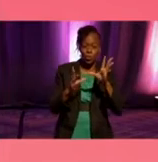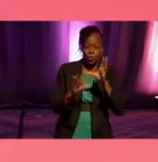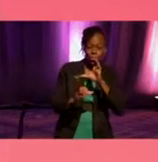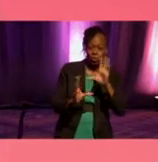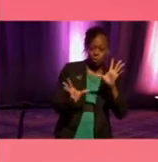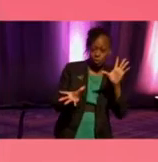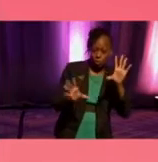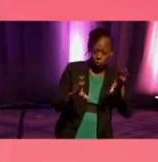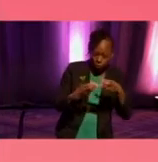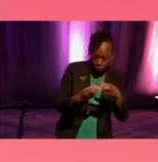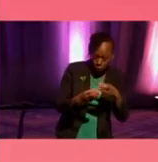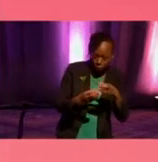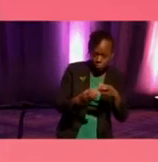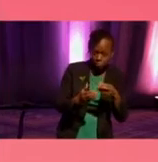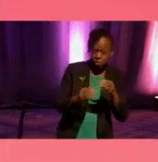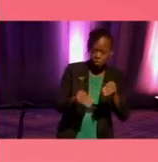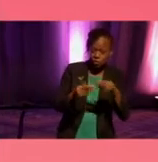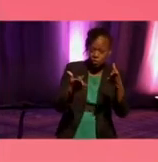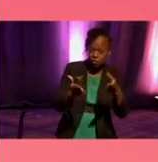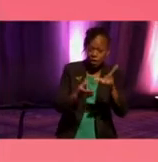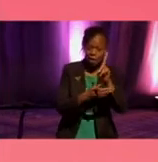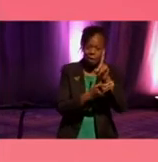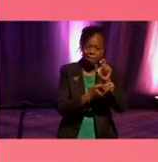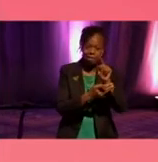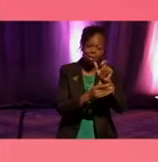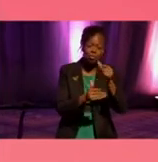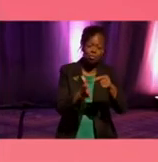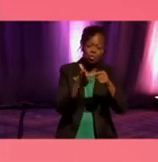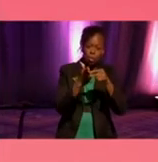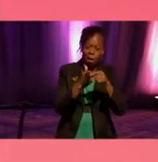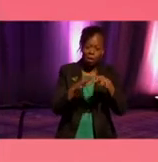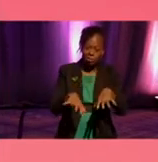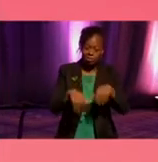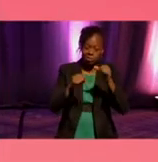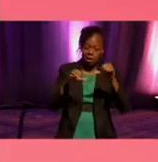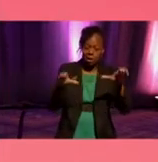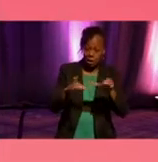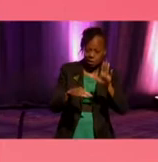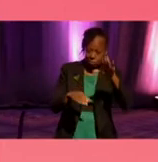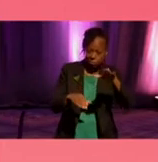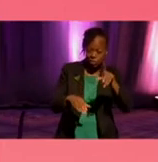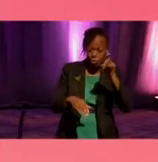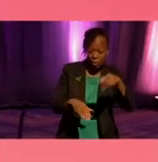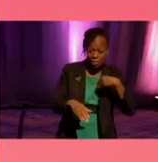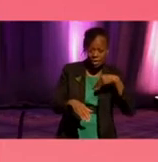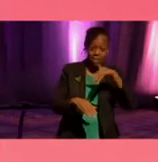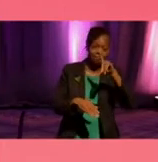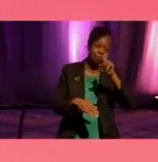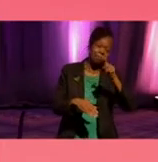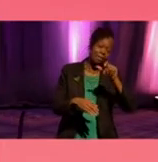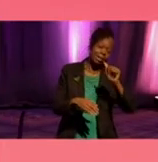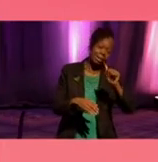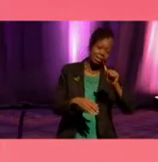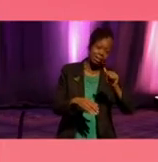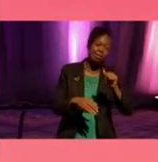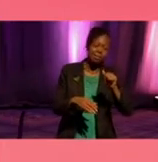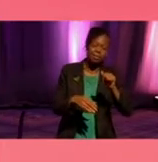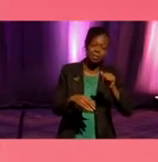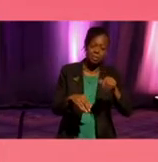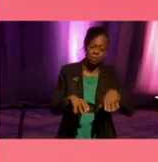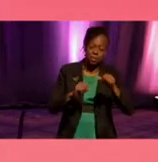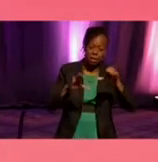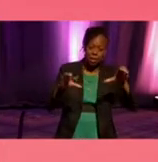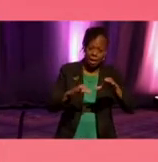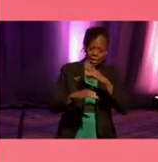action. You have to have data to act upon. And the Maternal Mortality Review Committees, which are now required